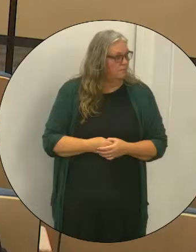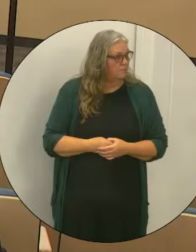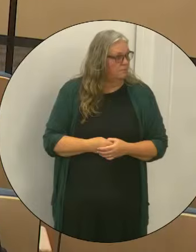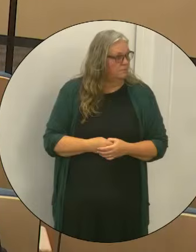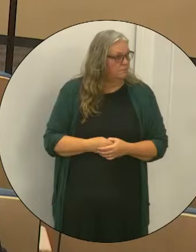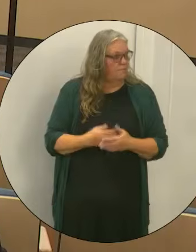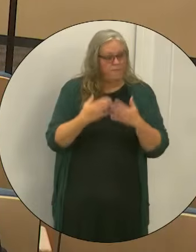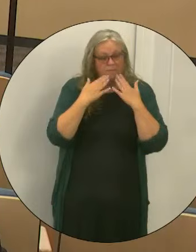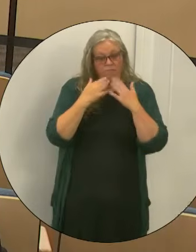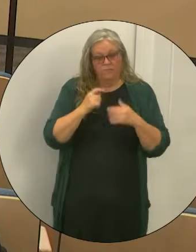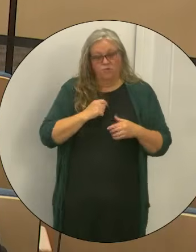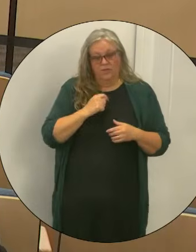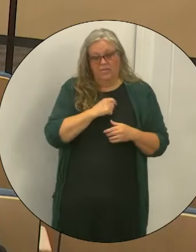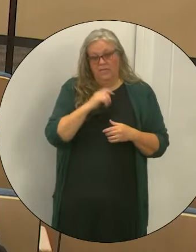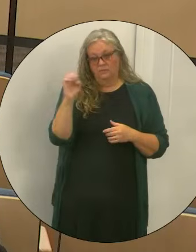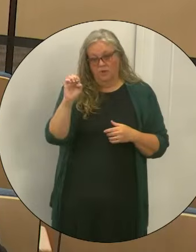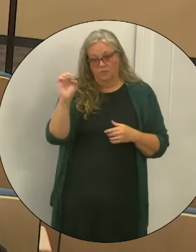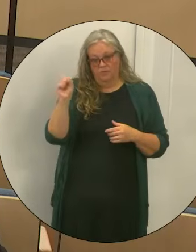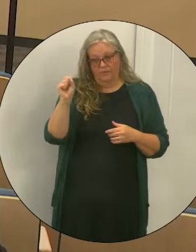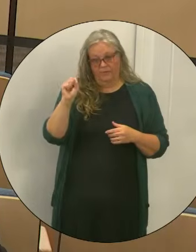Thank you. Trustee Esparza Stoffergen?